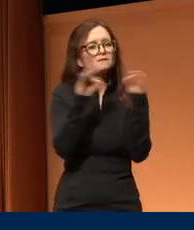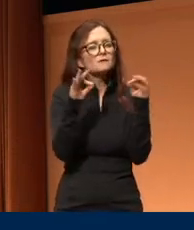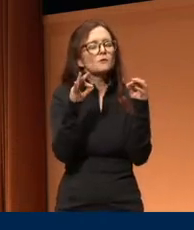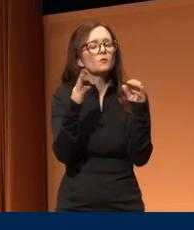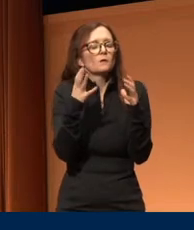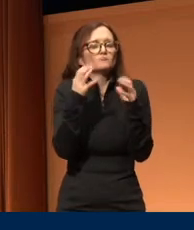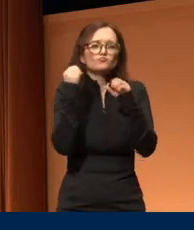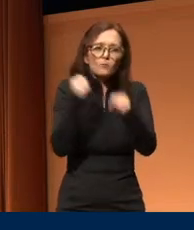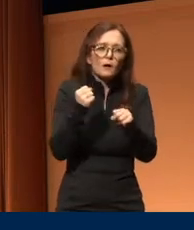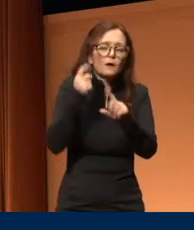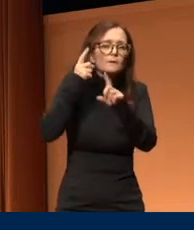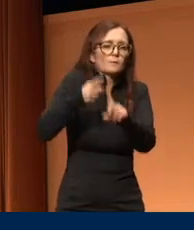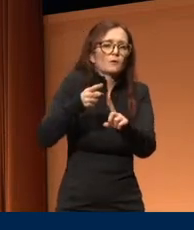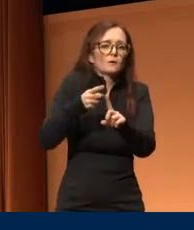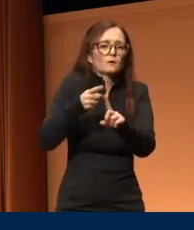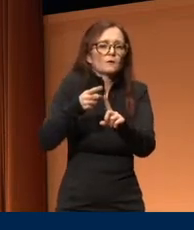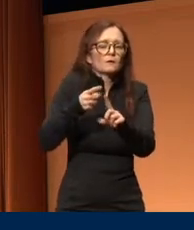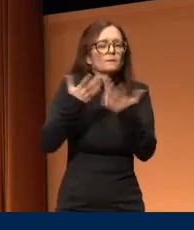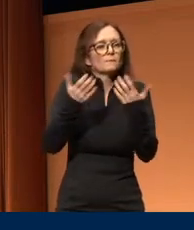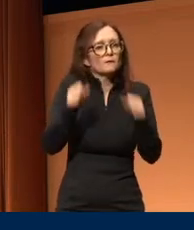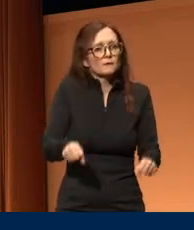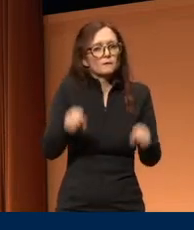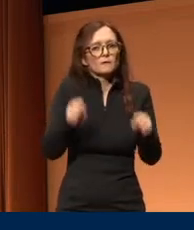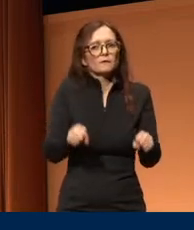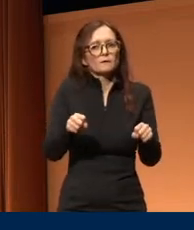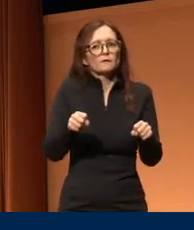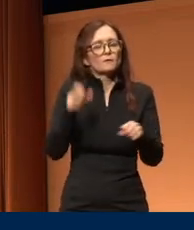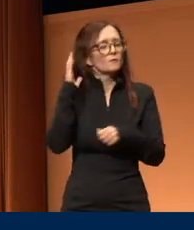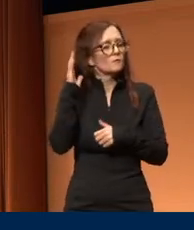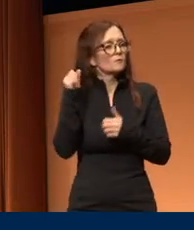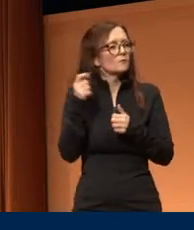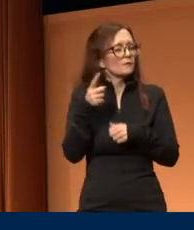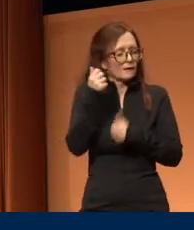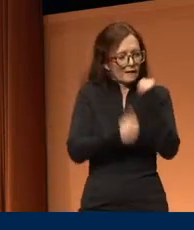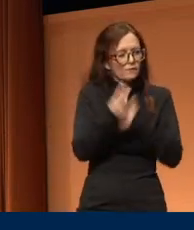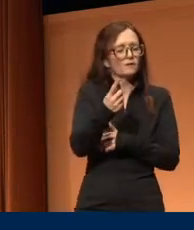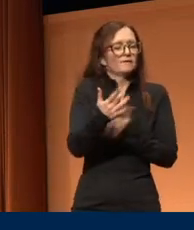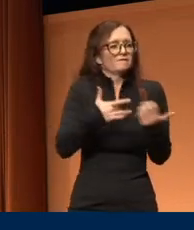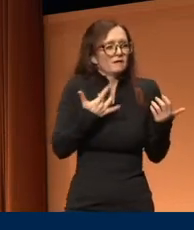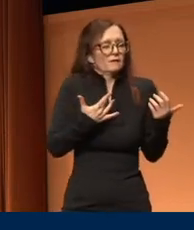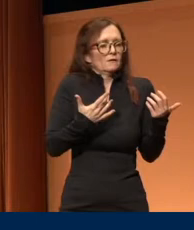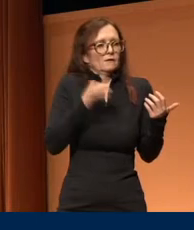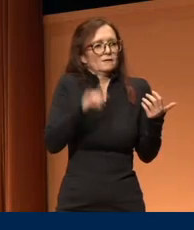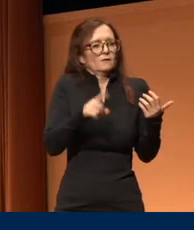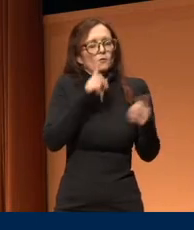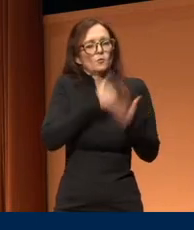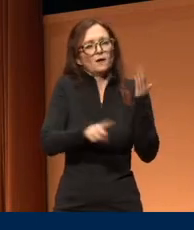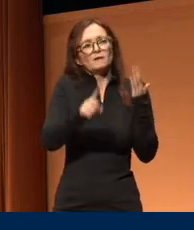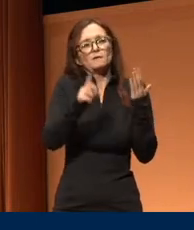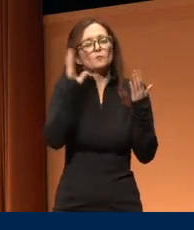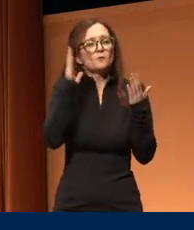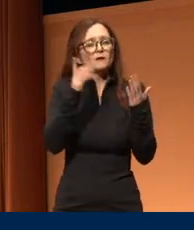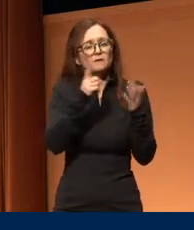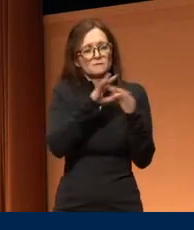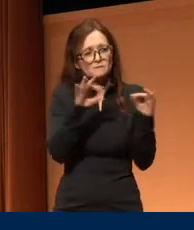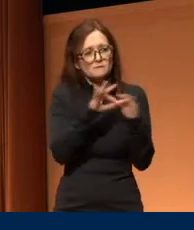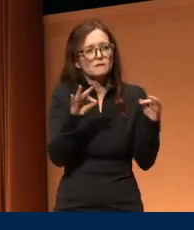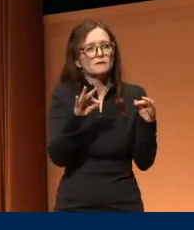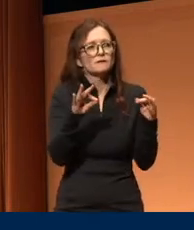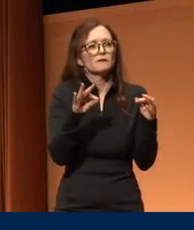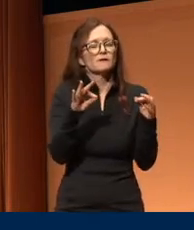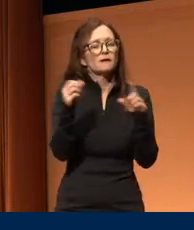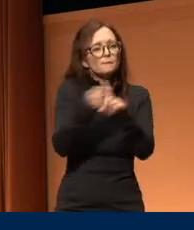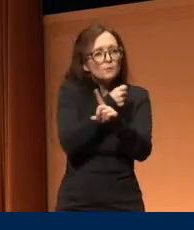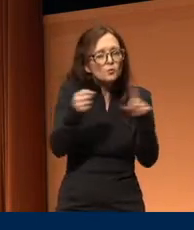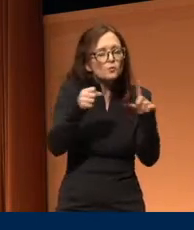point. A kind of electric potential charged the air as everyone seemed to sense the nature of what he was about to say. He had been abused as